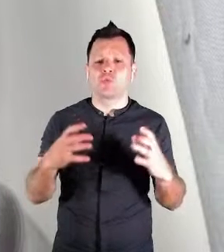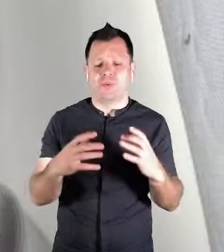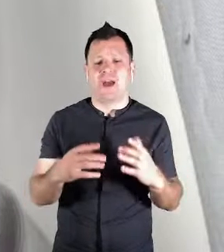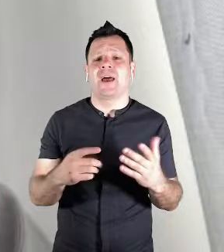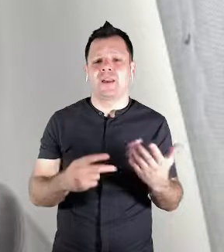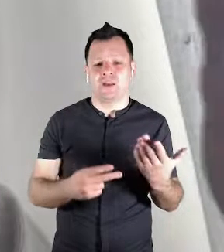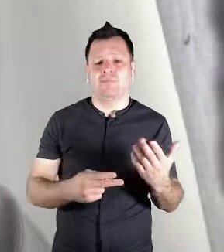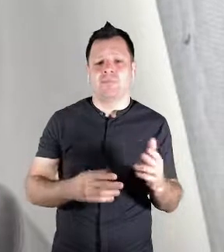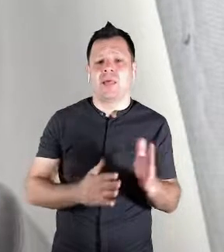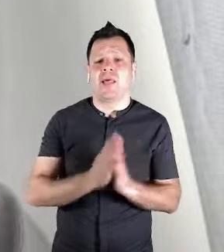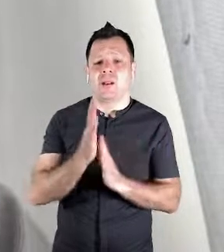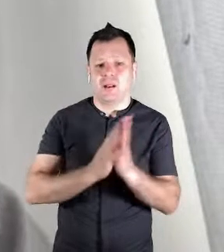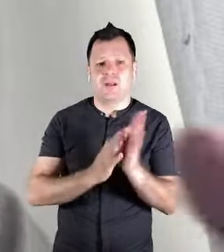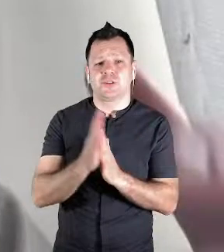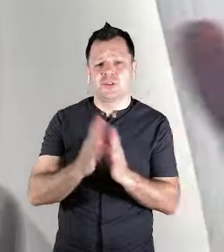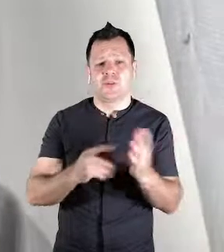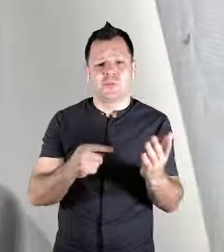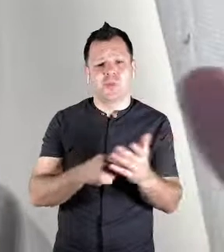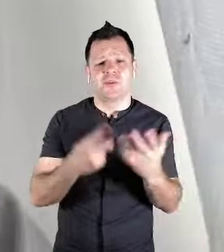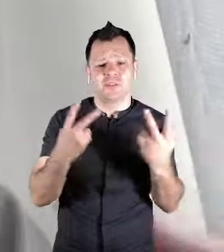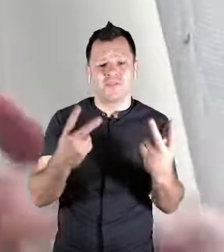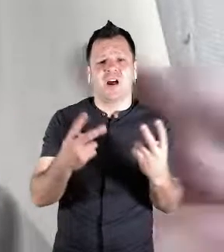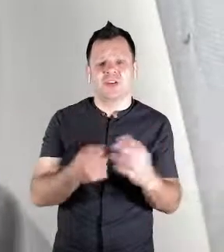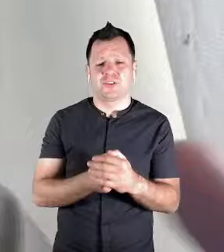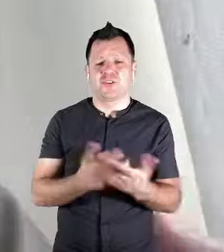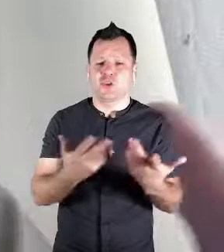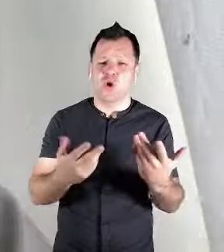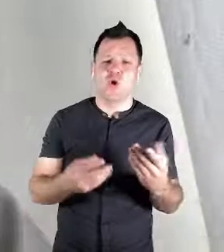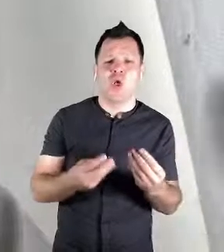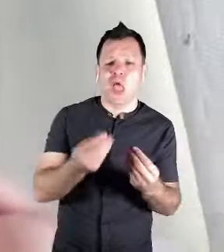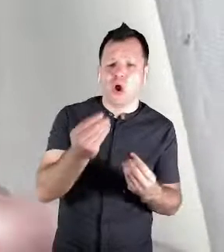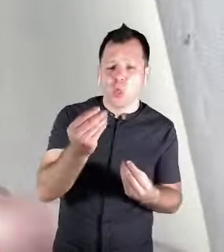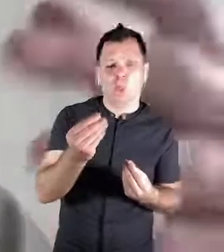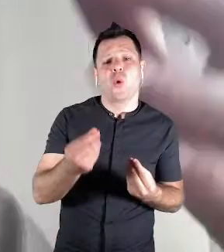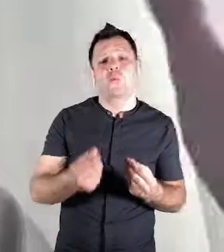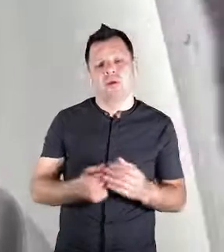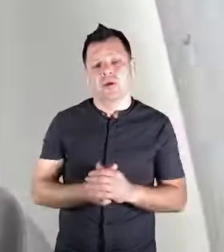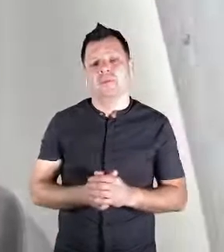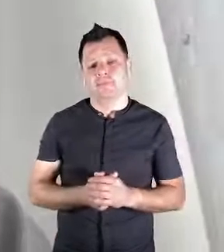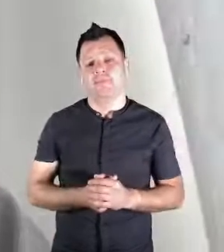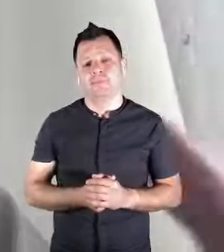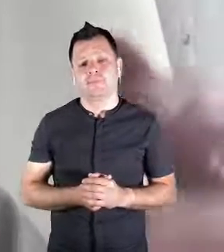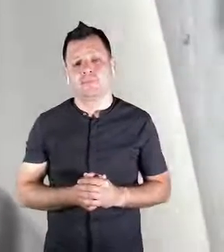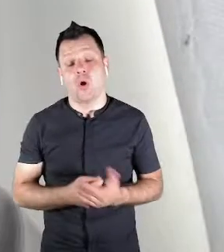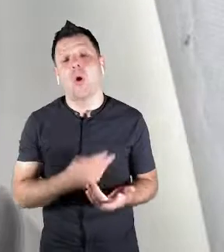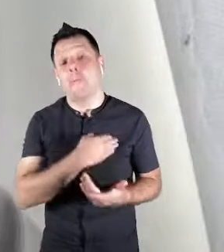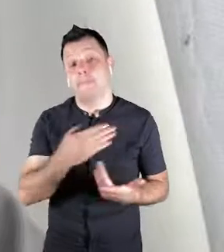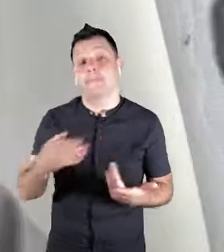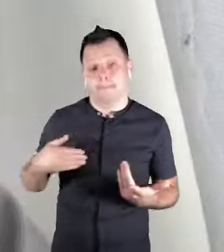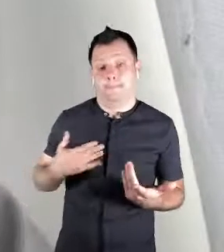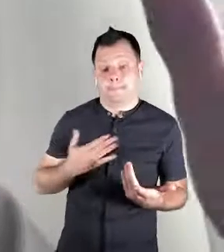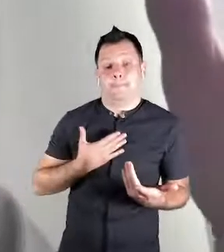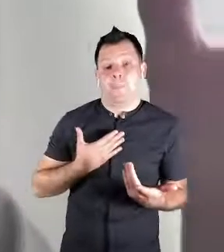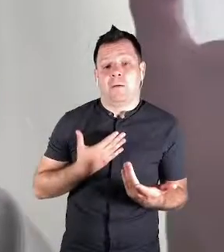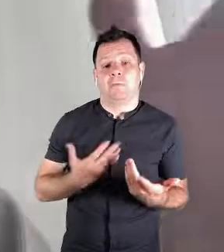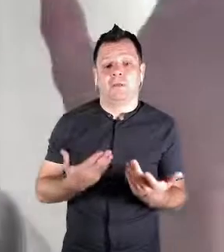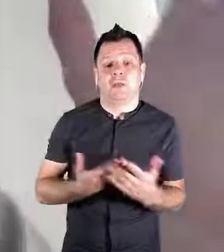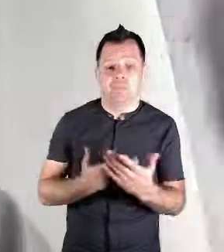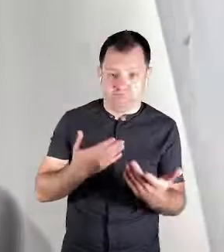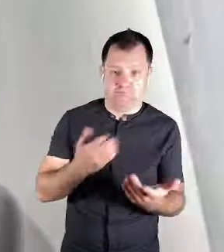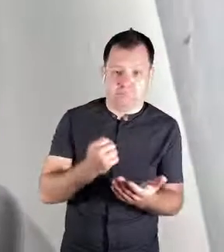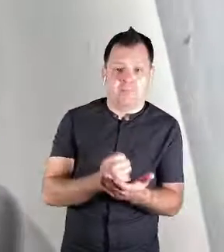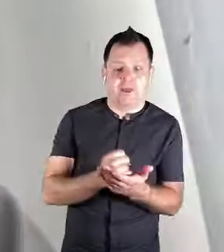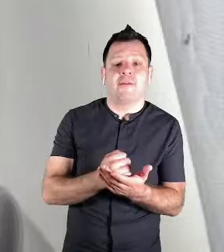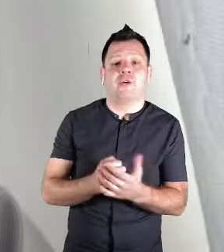I mean, you have these rights you mentioned. You can walk and camp outside. That's